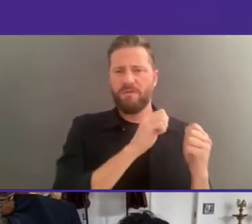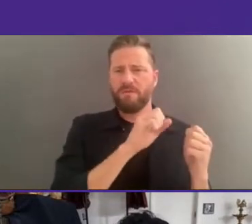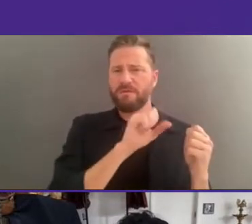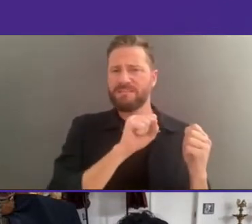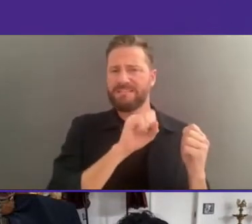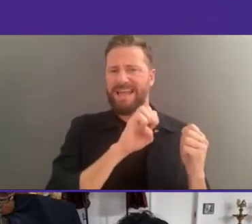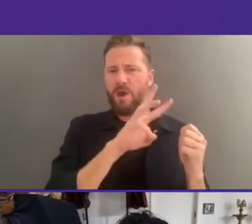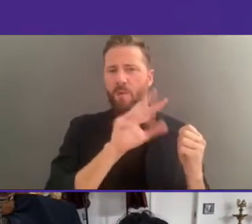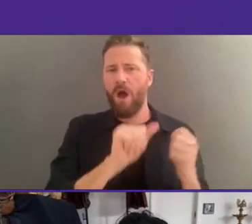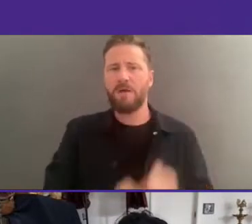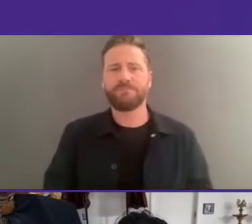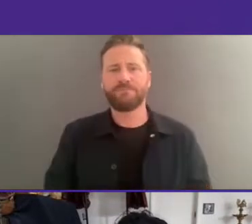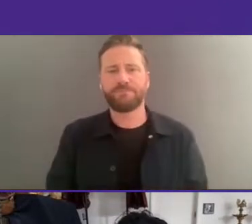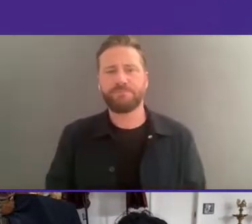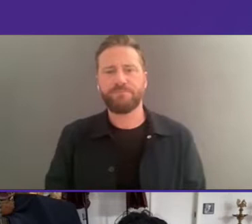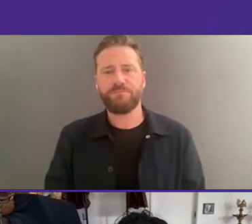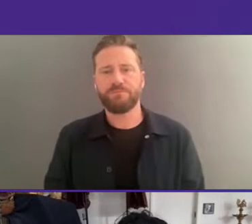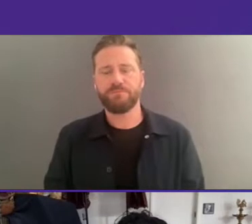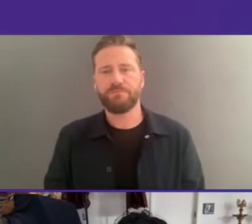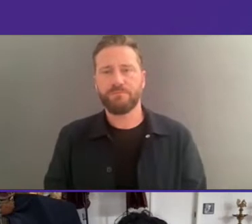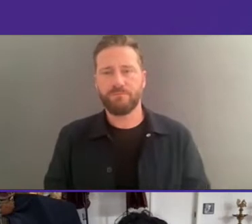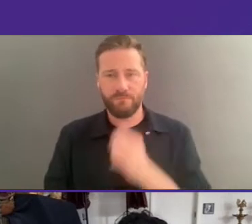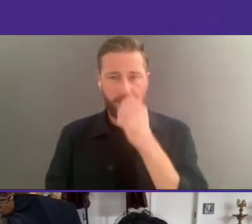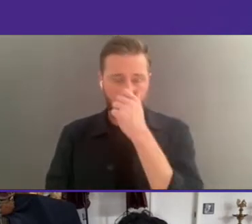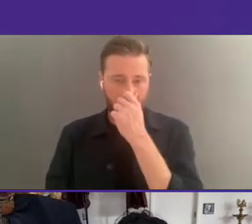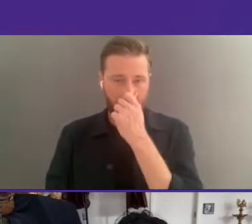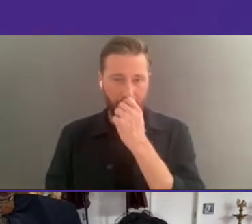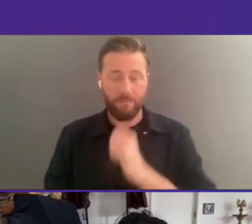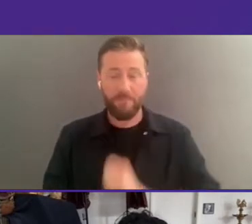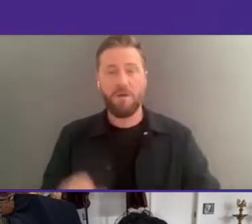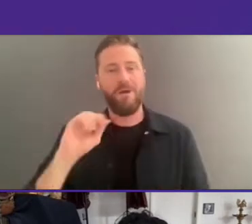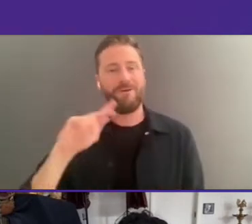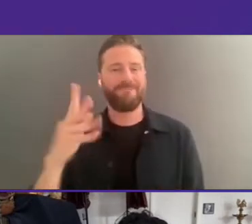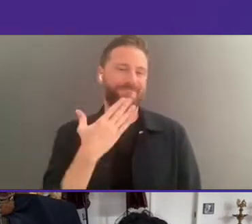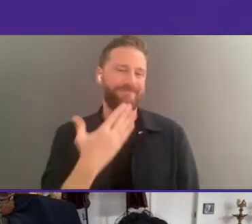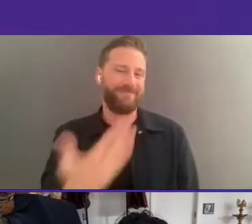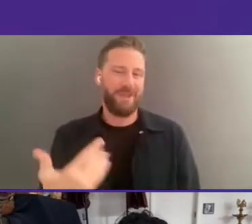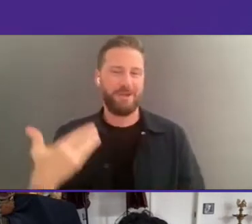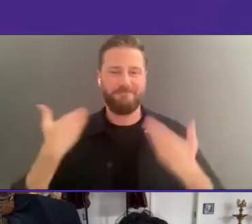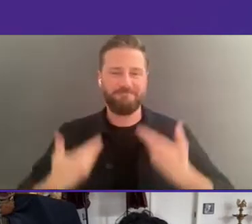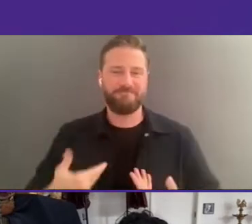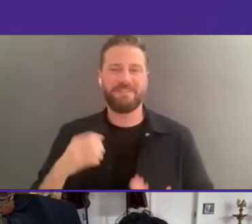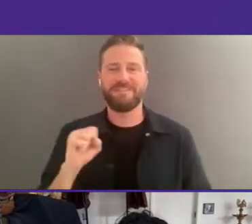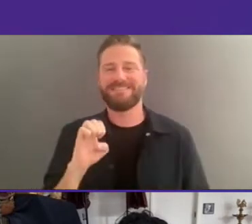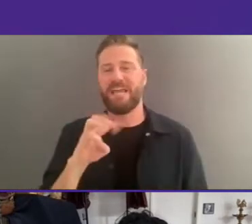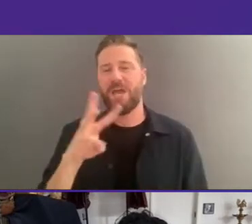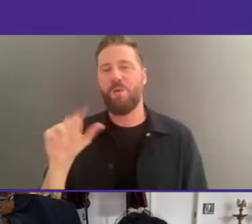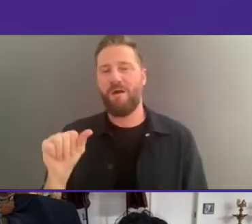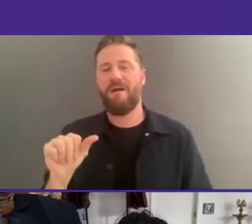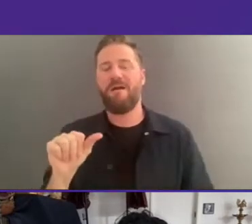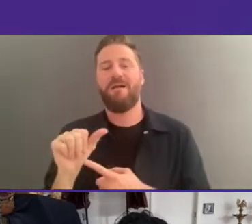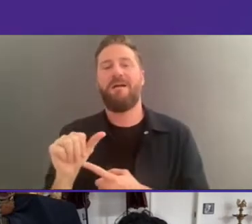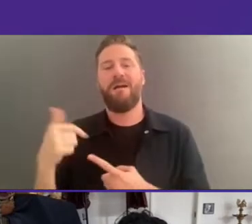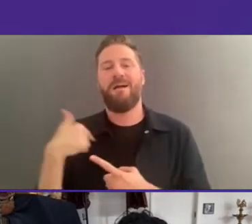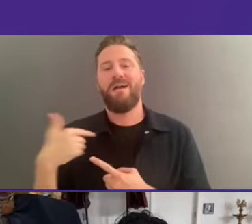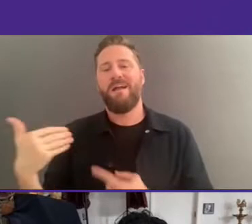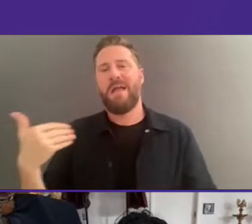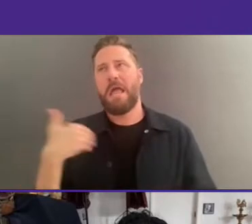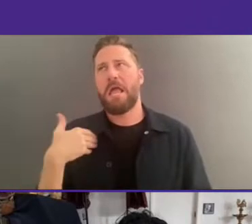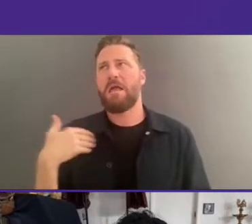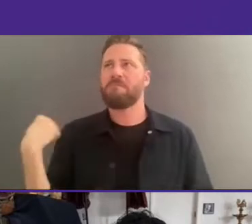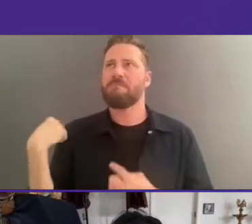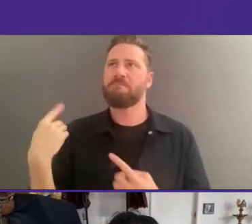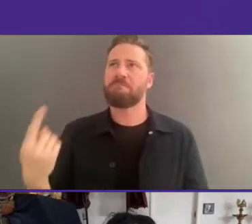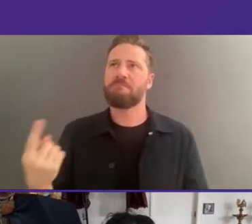Sewaa. Okay. Thank you. This is Sewaa, and I have been in